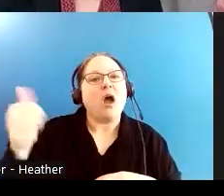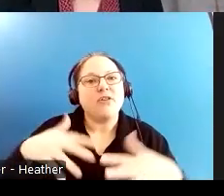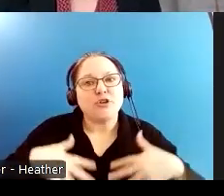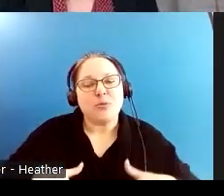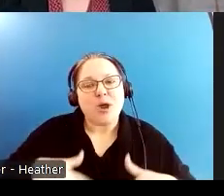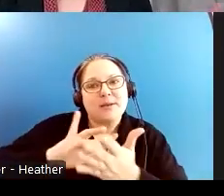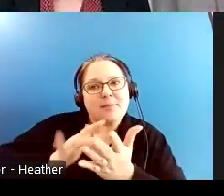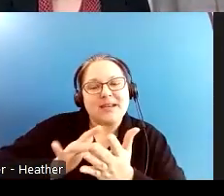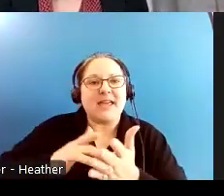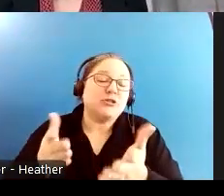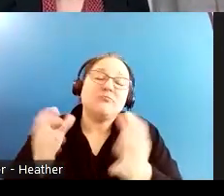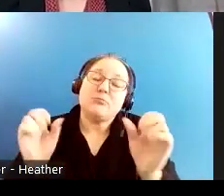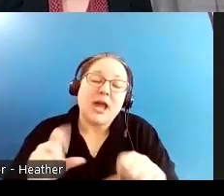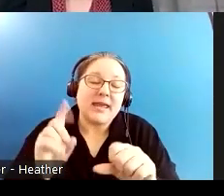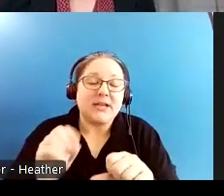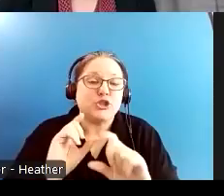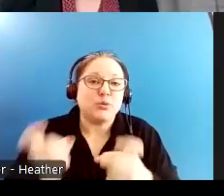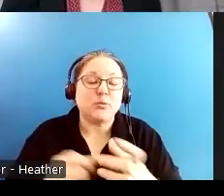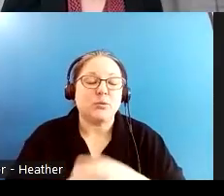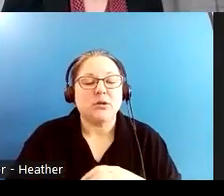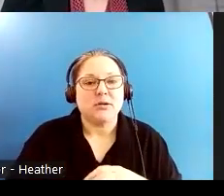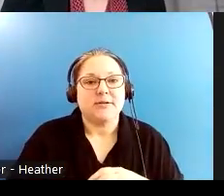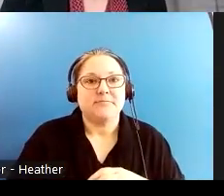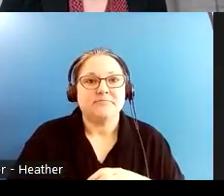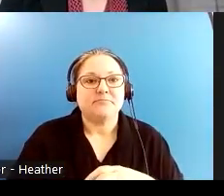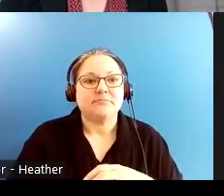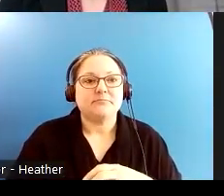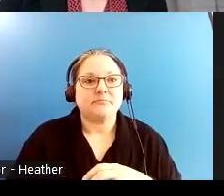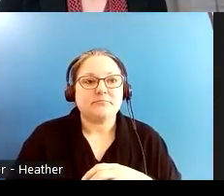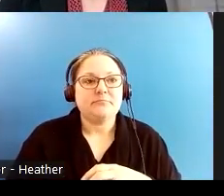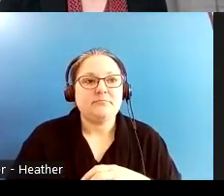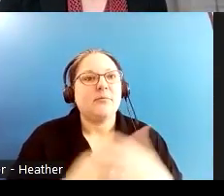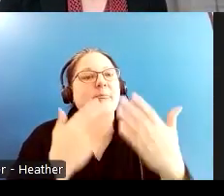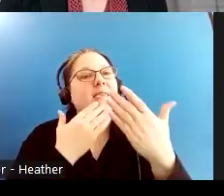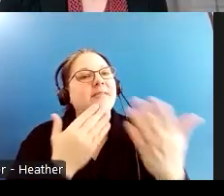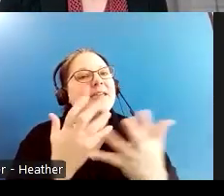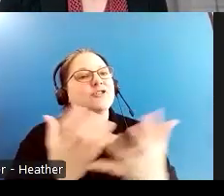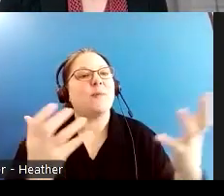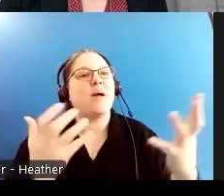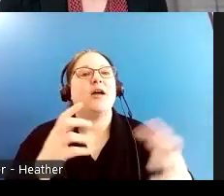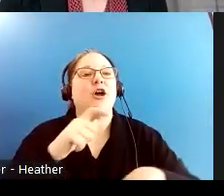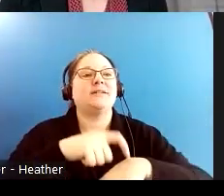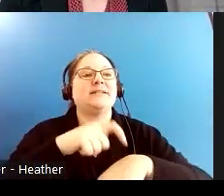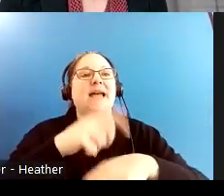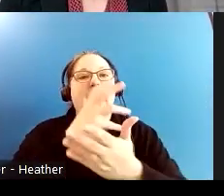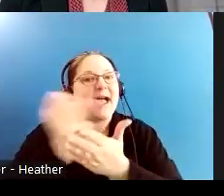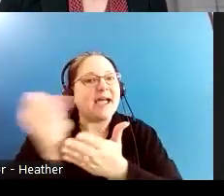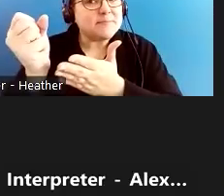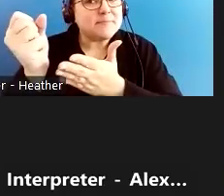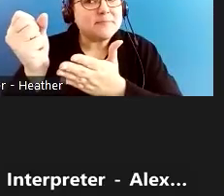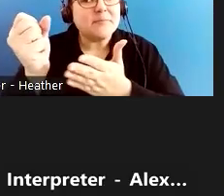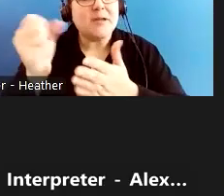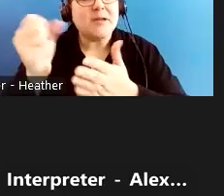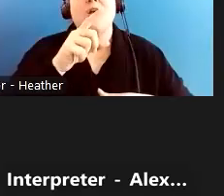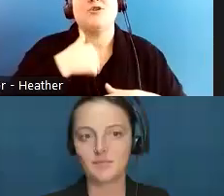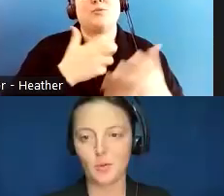kind of risk assessment more in a longitudinal way. Thank you so much. Unfortunately, we are running out of time, so I wanted to thank